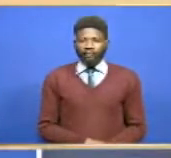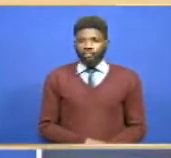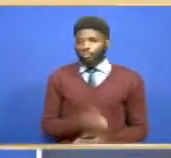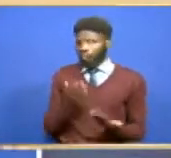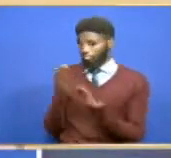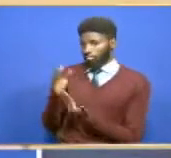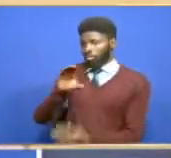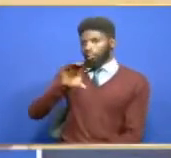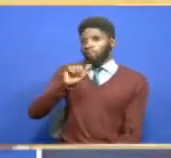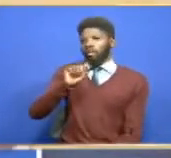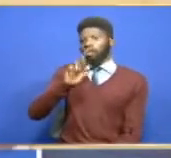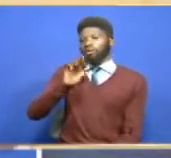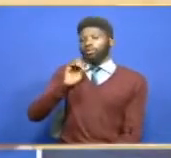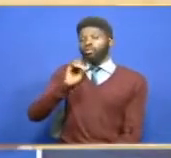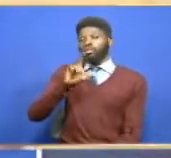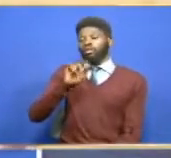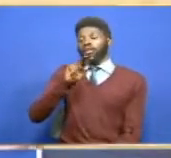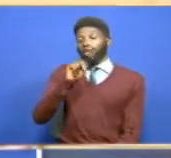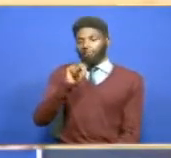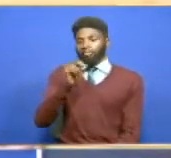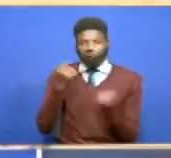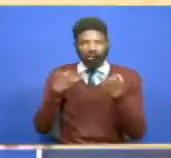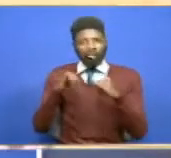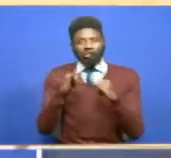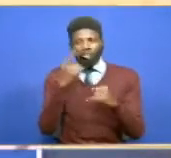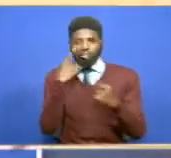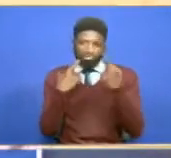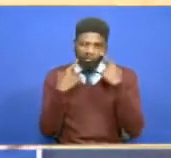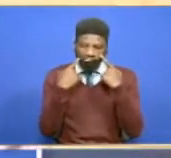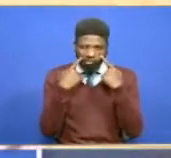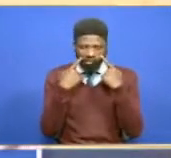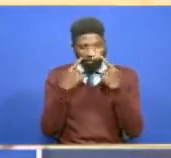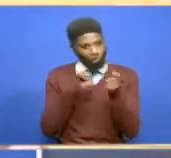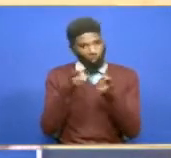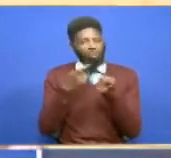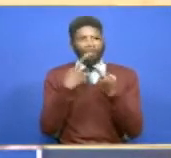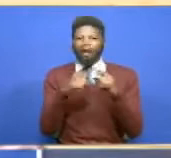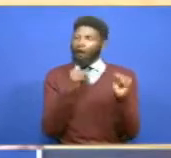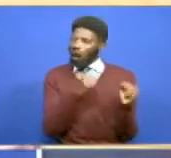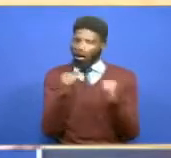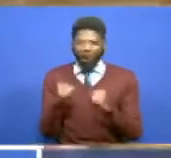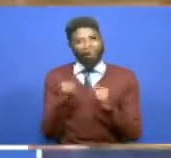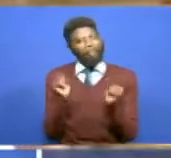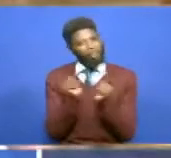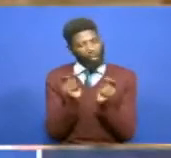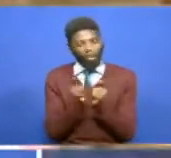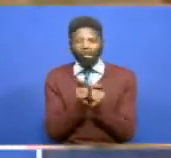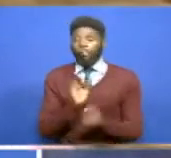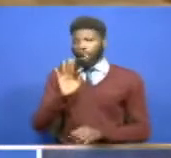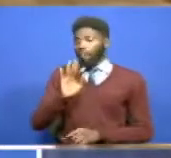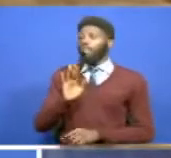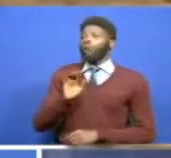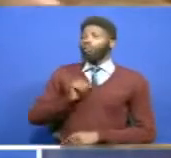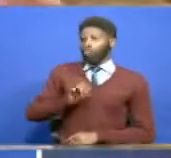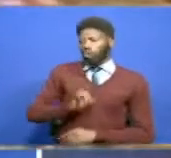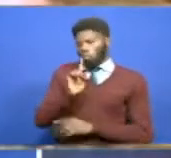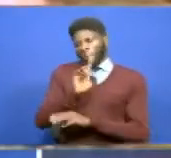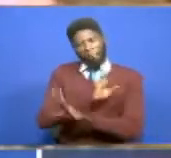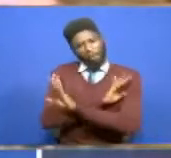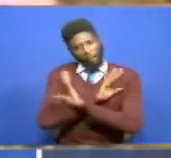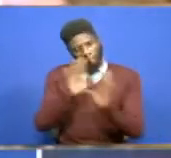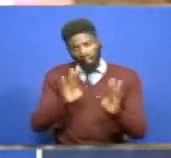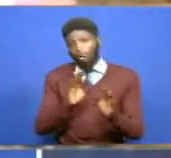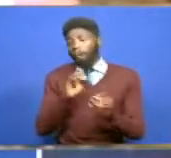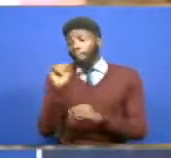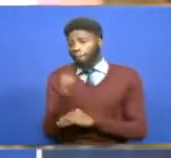Caroline Waruguru struggles to fight her tears. She is a mother in pain. Her one and only child, 10-month-old Eliana Watere,